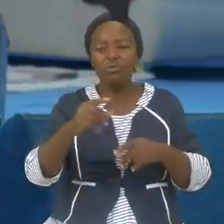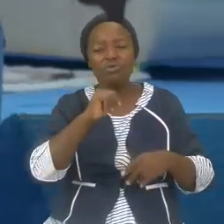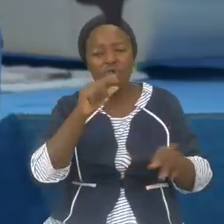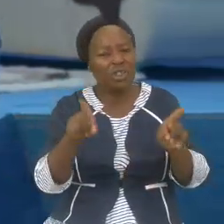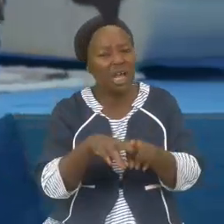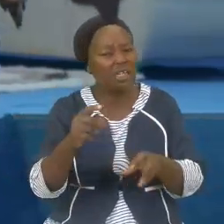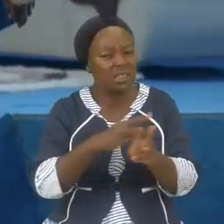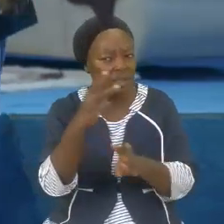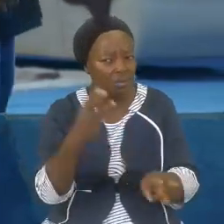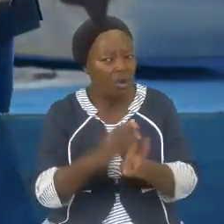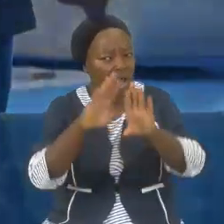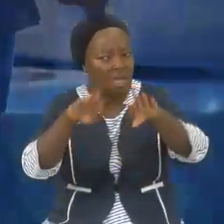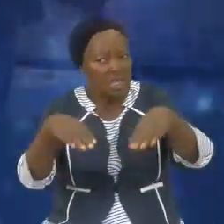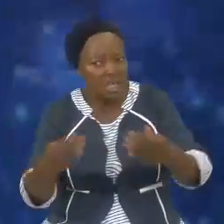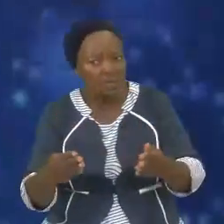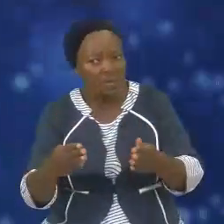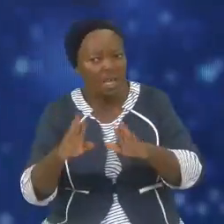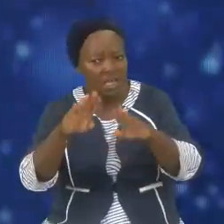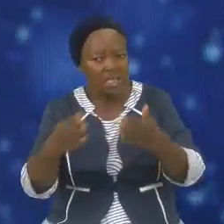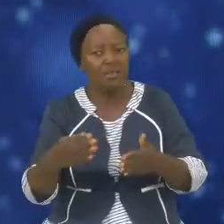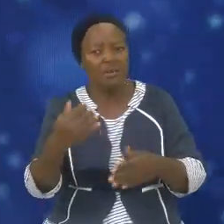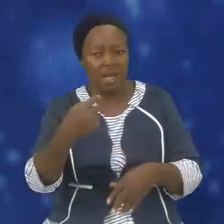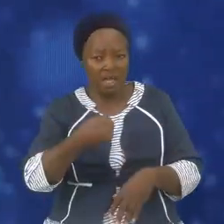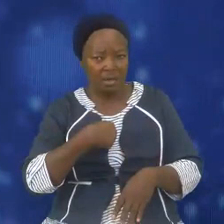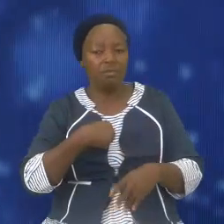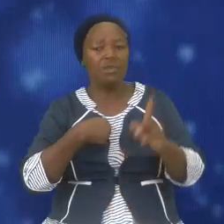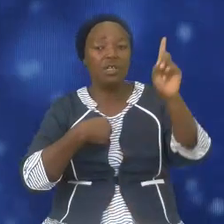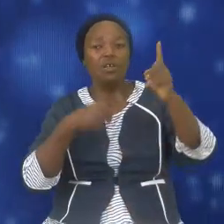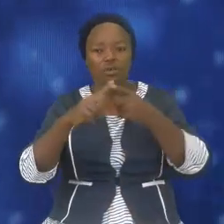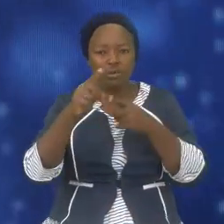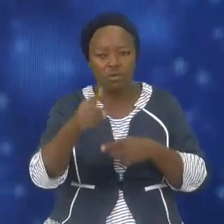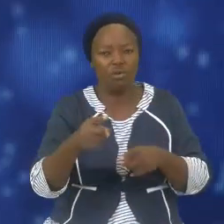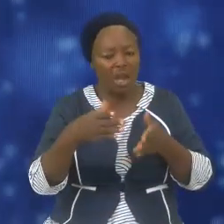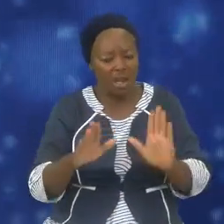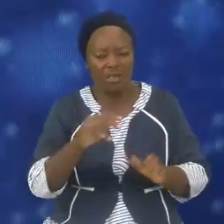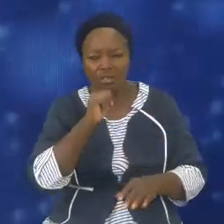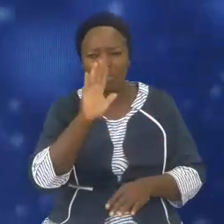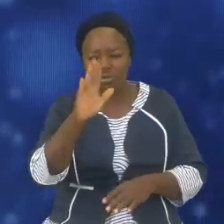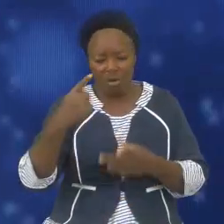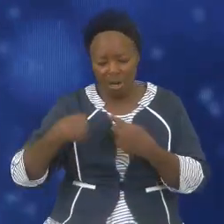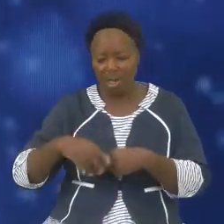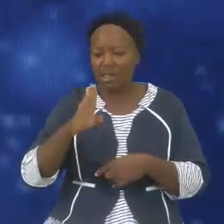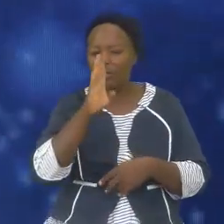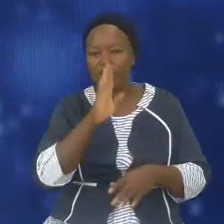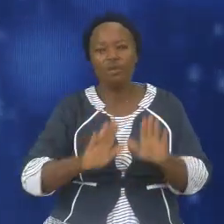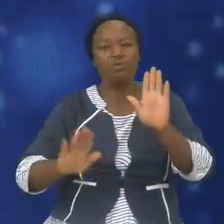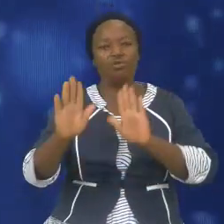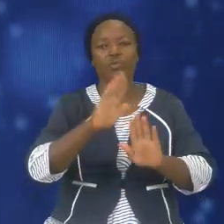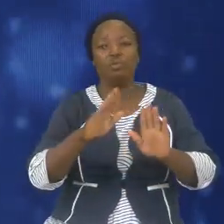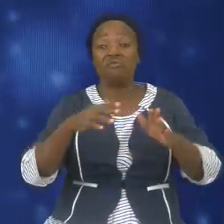world giveth, give I unto you. Let not your heart be troubled. It's all